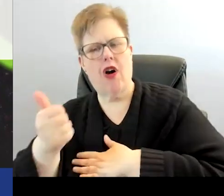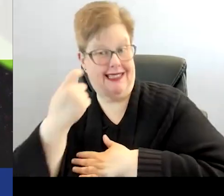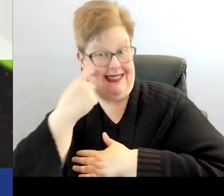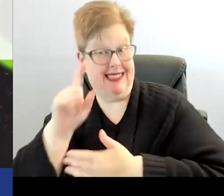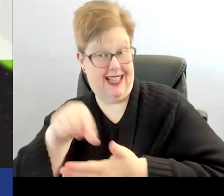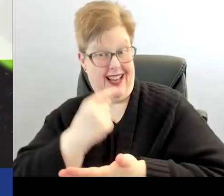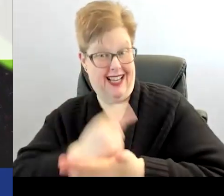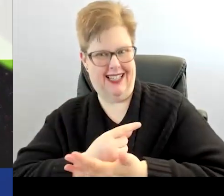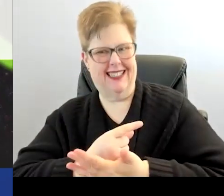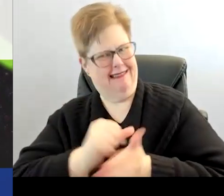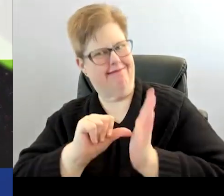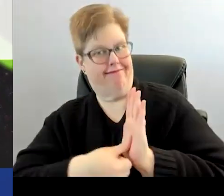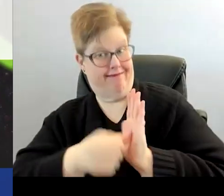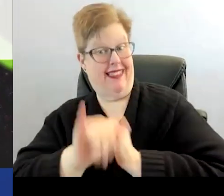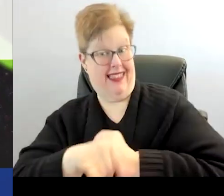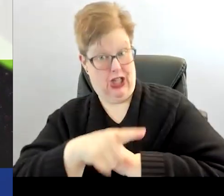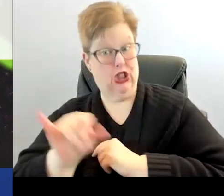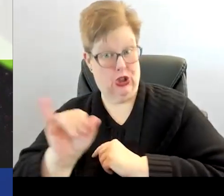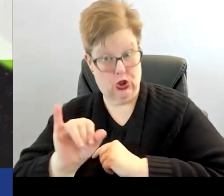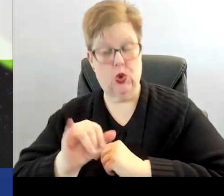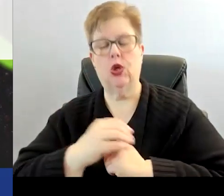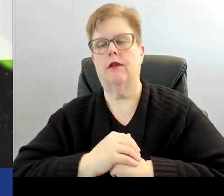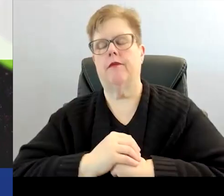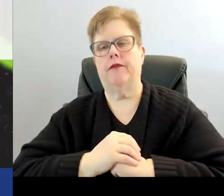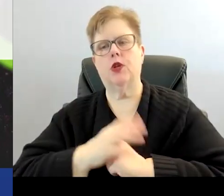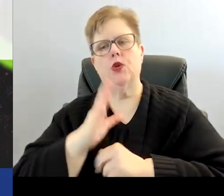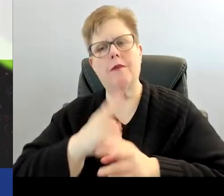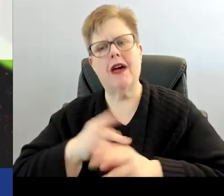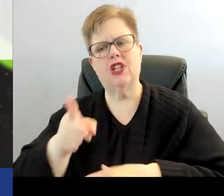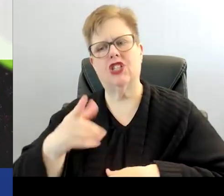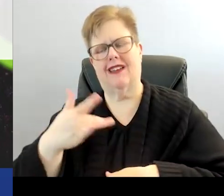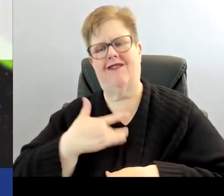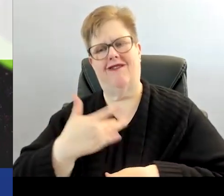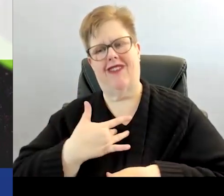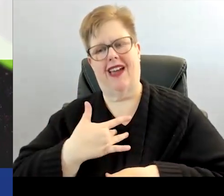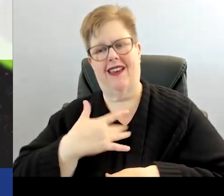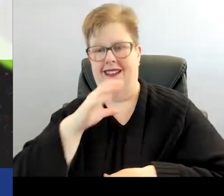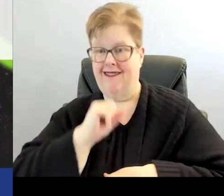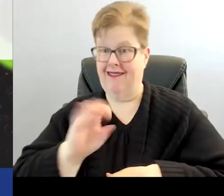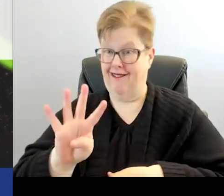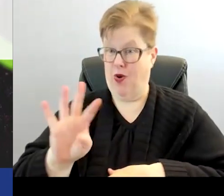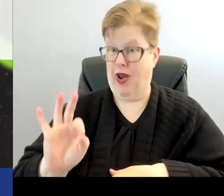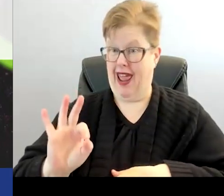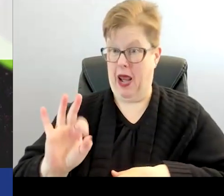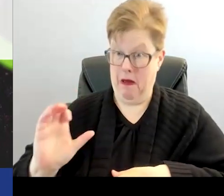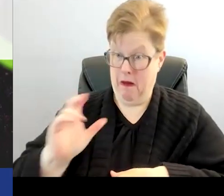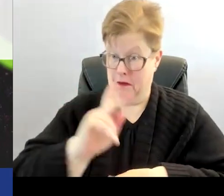graduates actually highlighted this as well when talking about the fact that she felt that at 49, going back